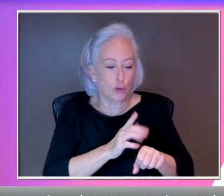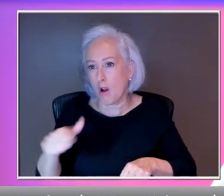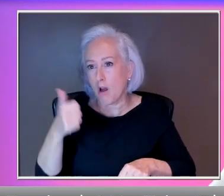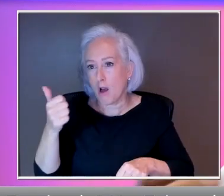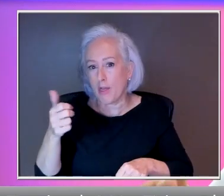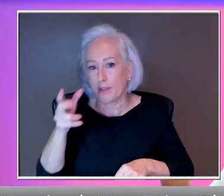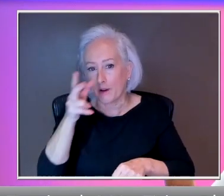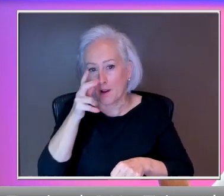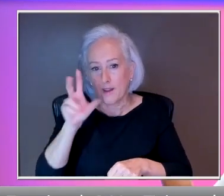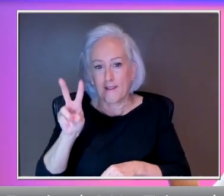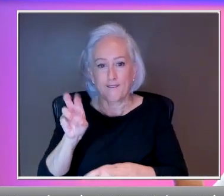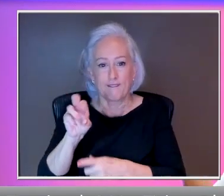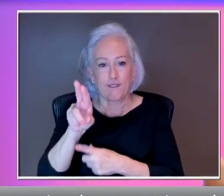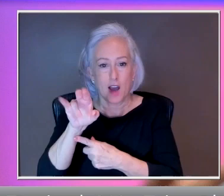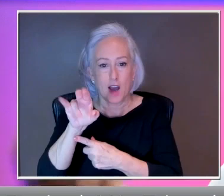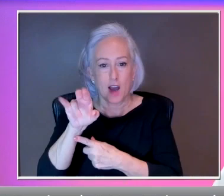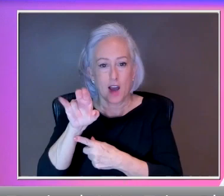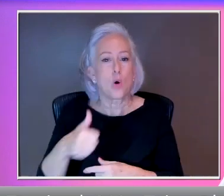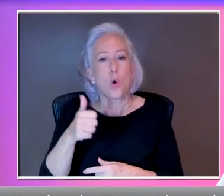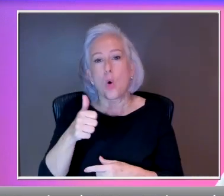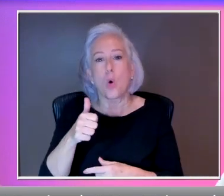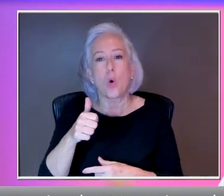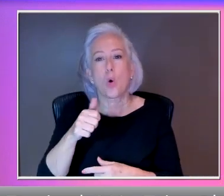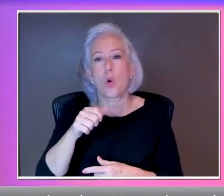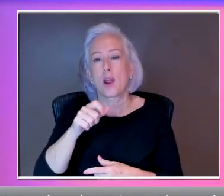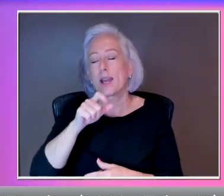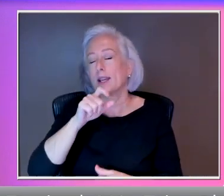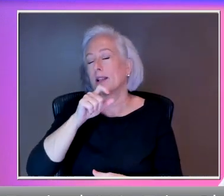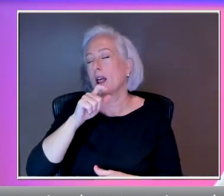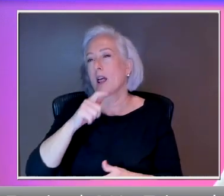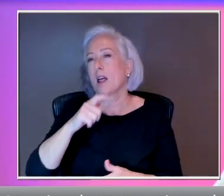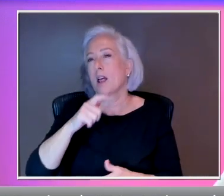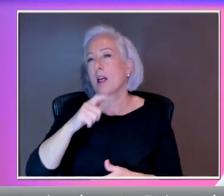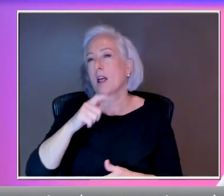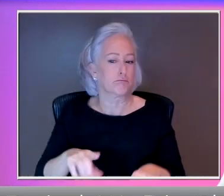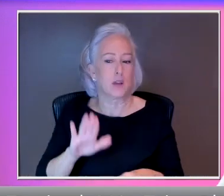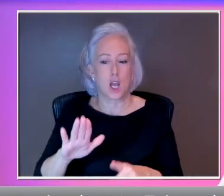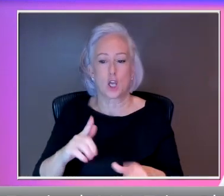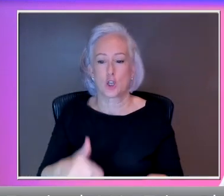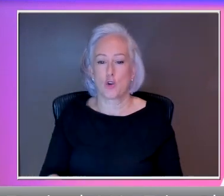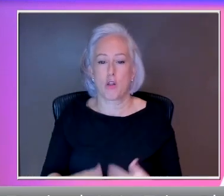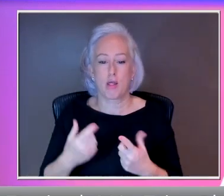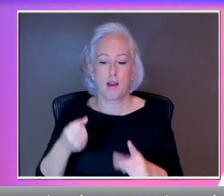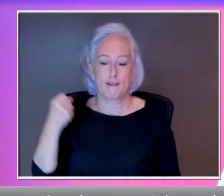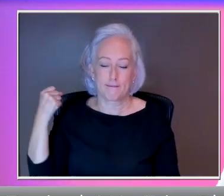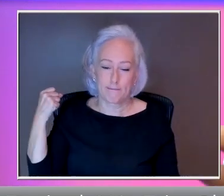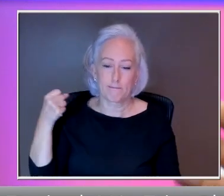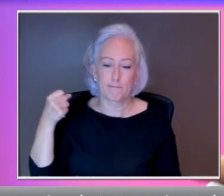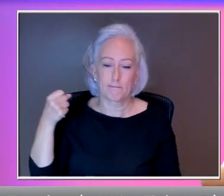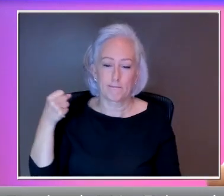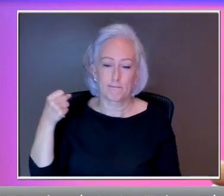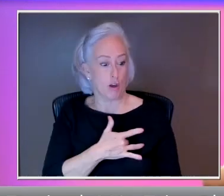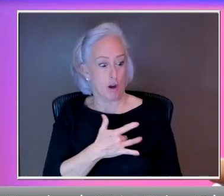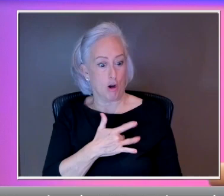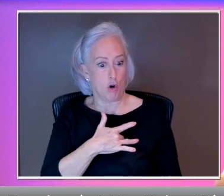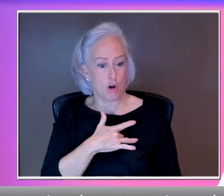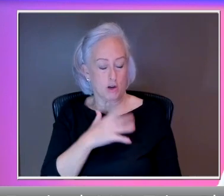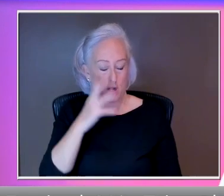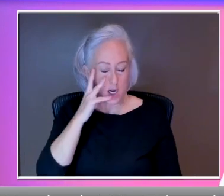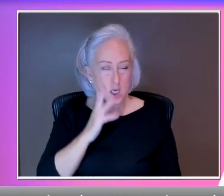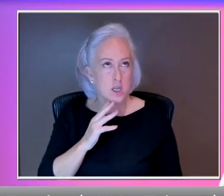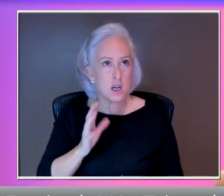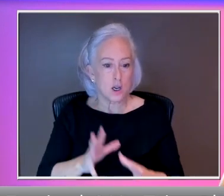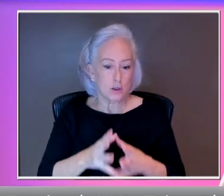a significant life change. Just like what Michelle went through, where the heart can get stressed. That diagnosis